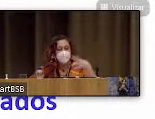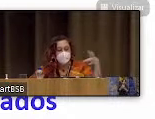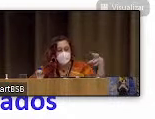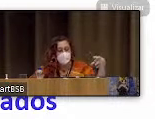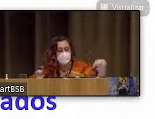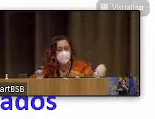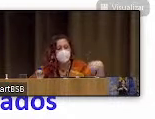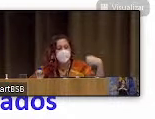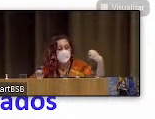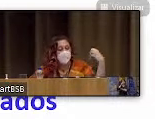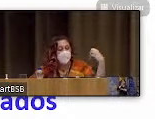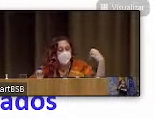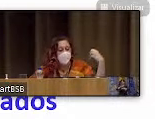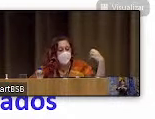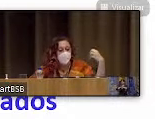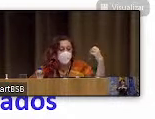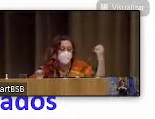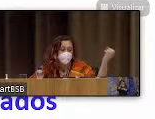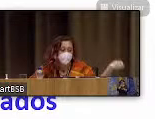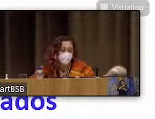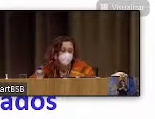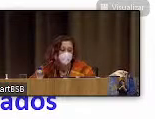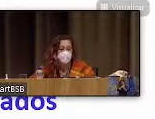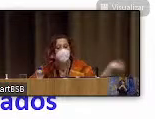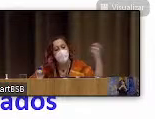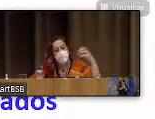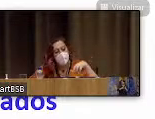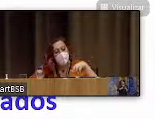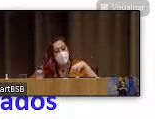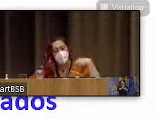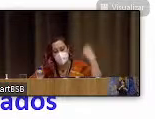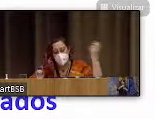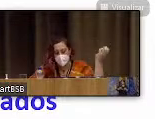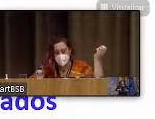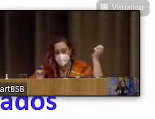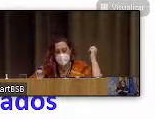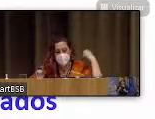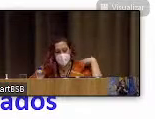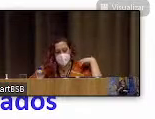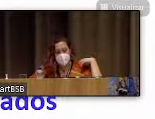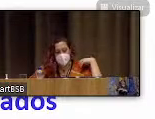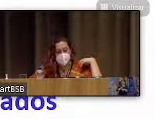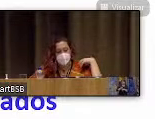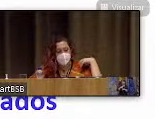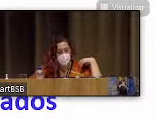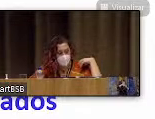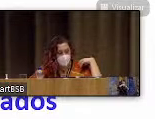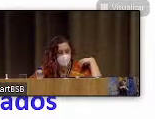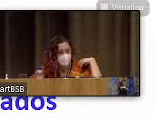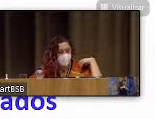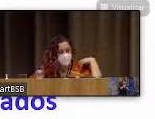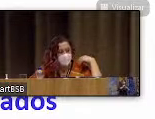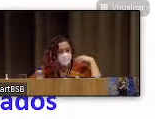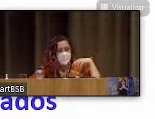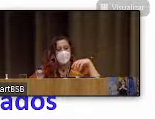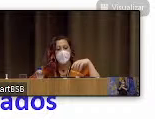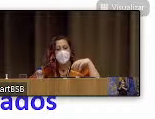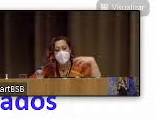is the sickness and characteristics in the patients, not just those who are pregnant, but also